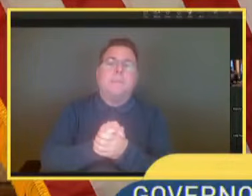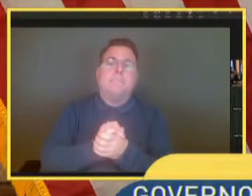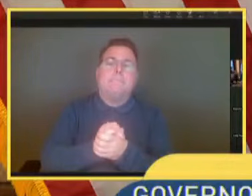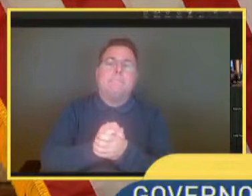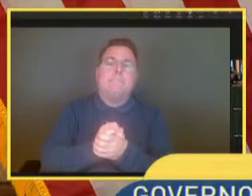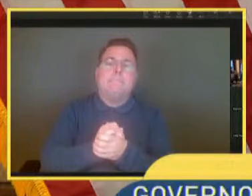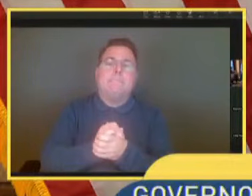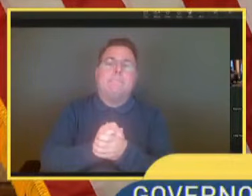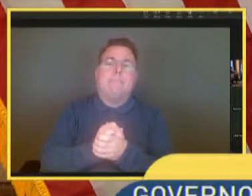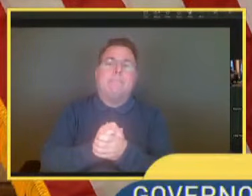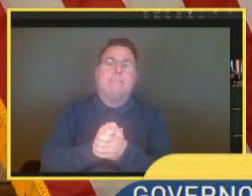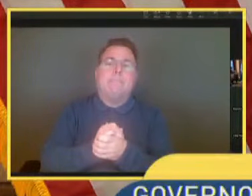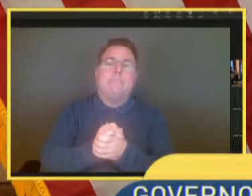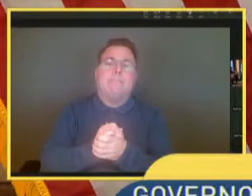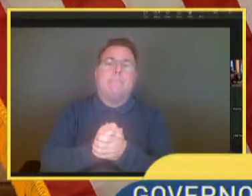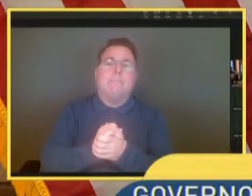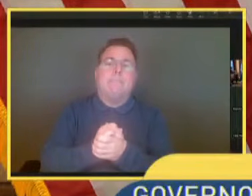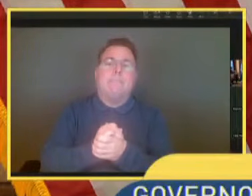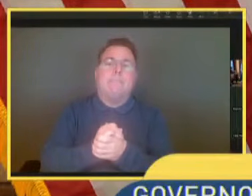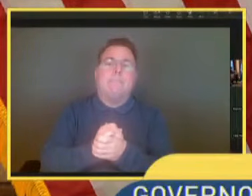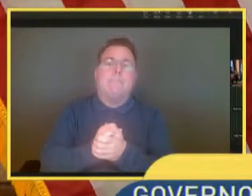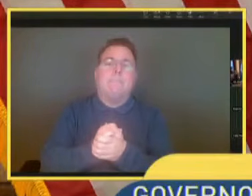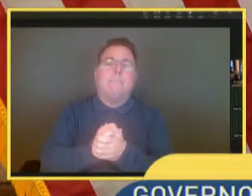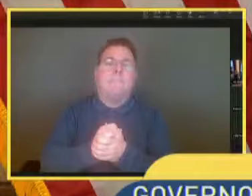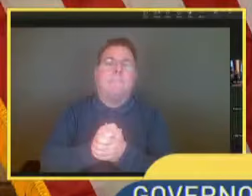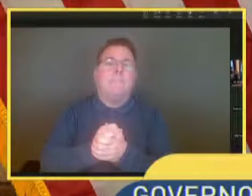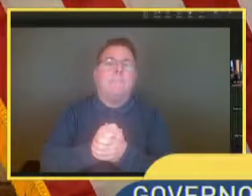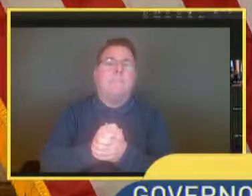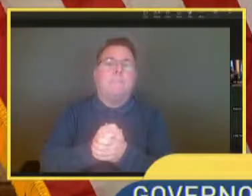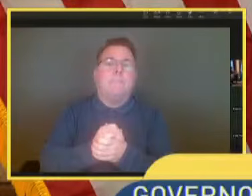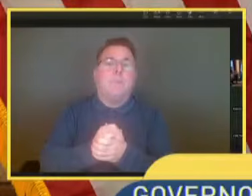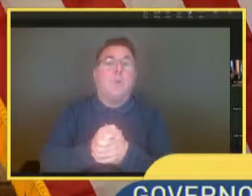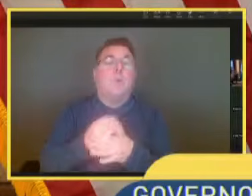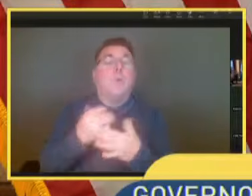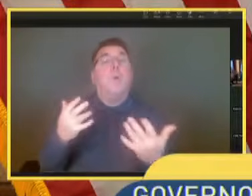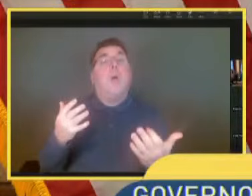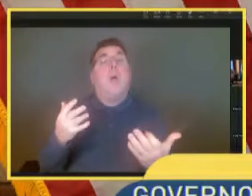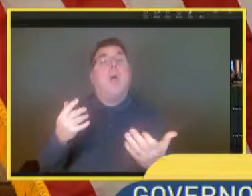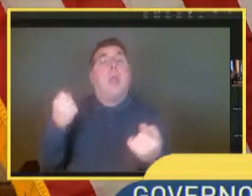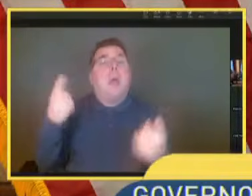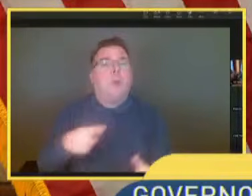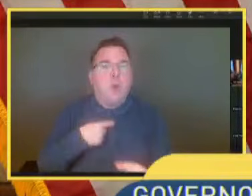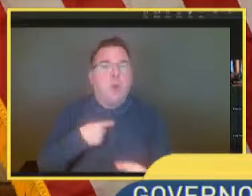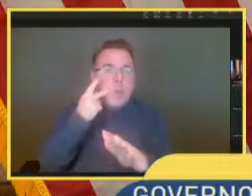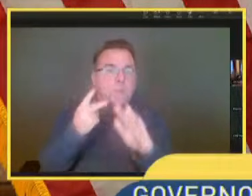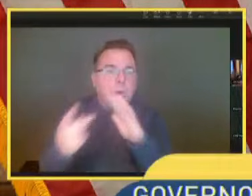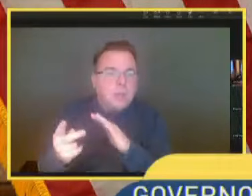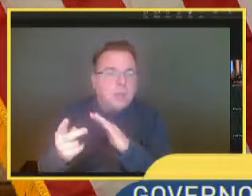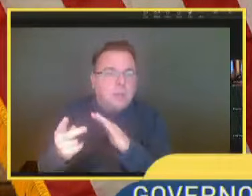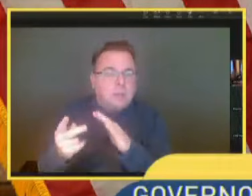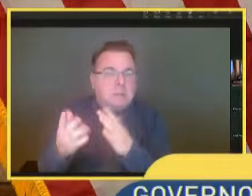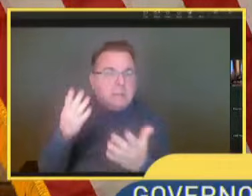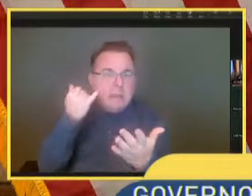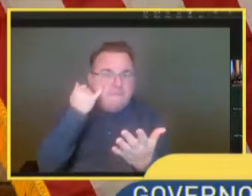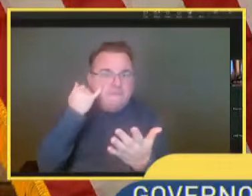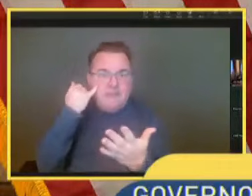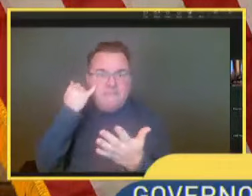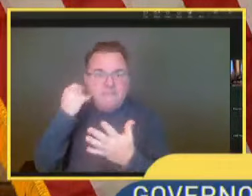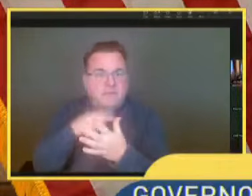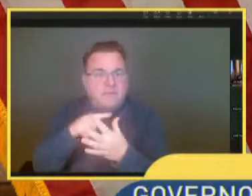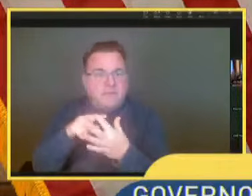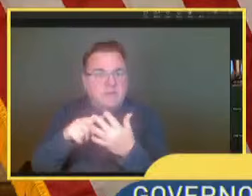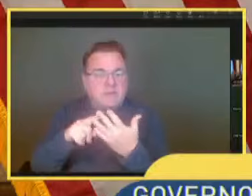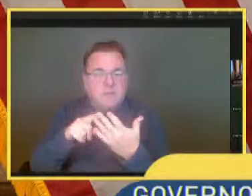everybody works hard to anticipate what might be happening. We don't simply wait around for an event to happen. We try to anticipate that and do a lot of legal research in